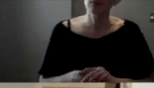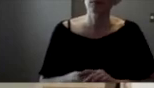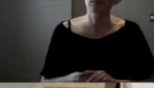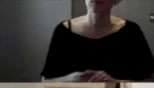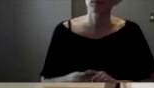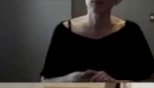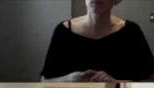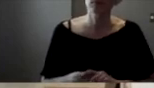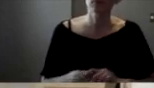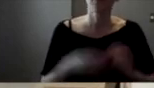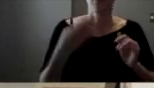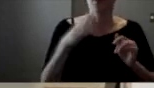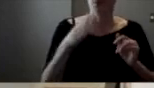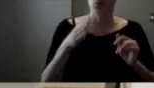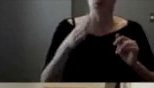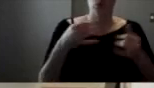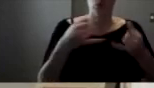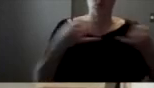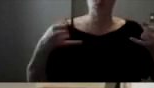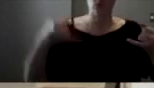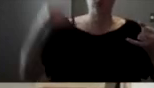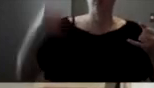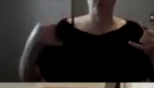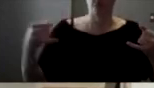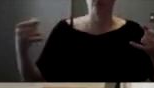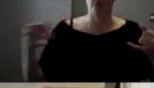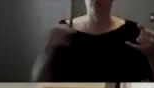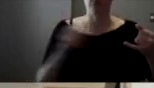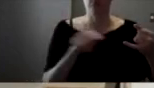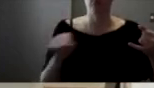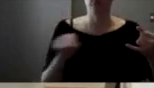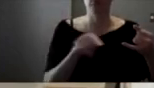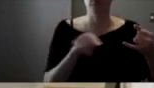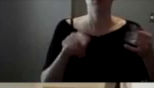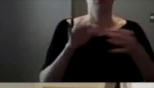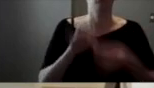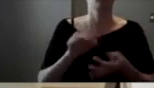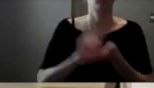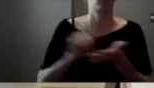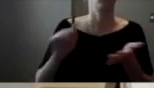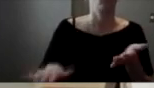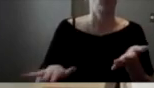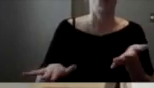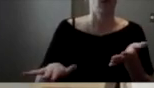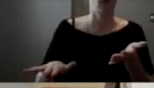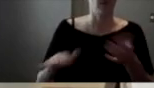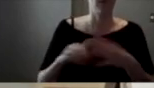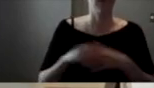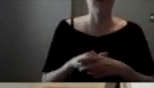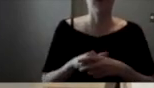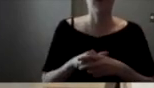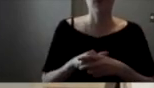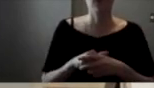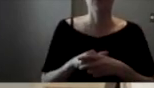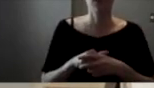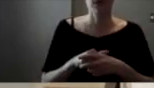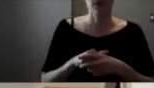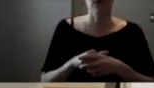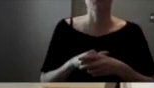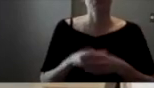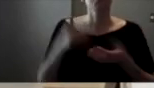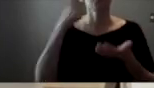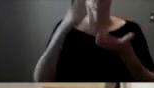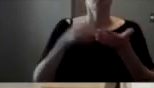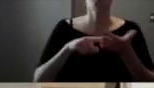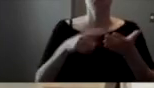the blue graph is about removal. And you do see really a stable sort